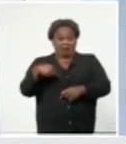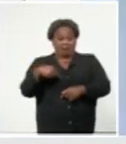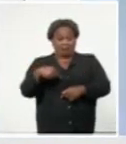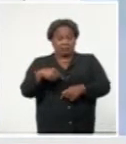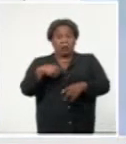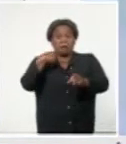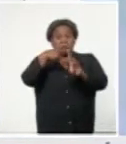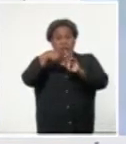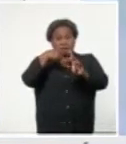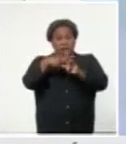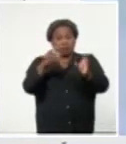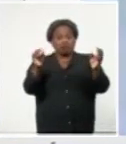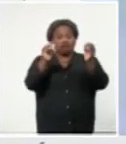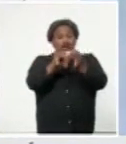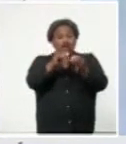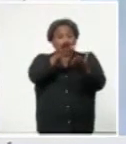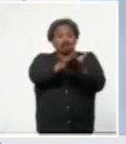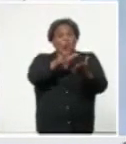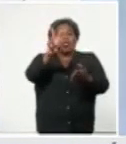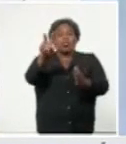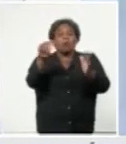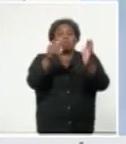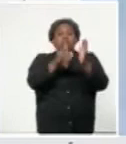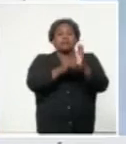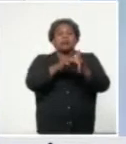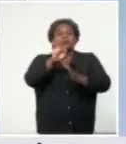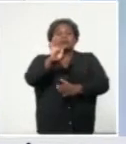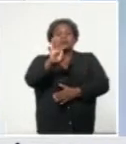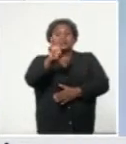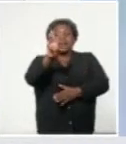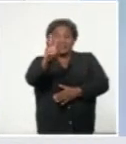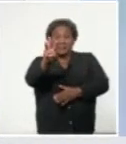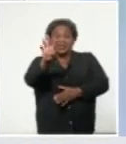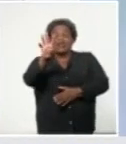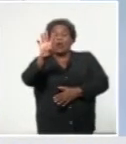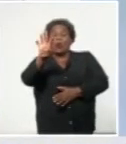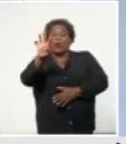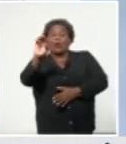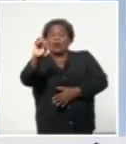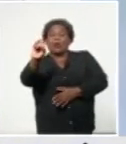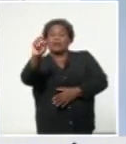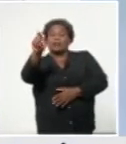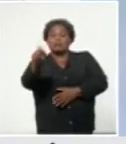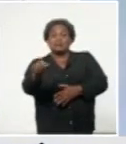and with the 8 positive cases, there is a total of